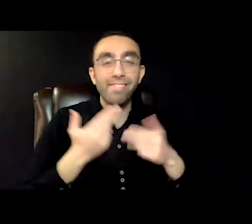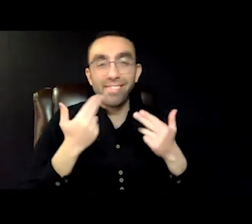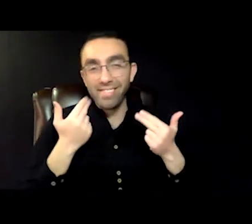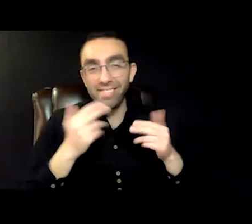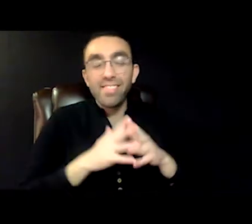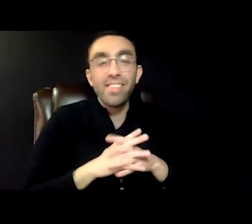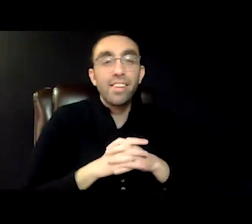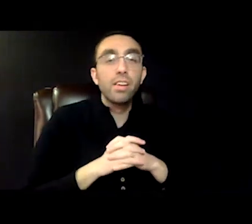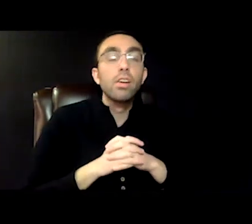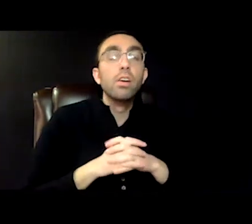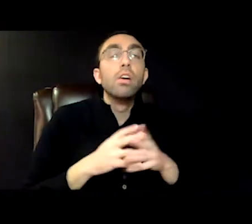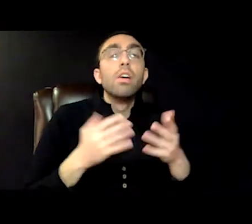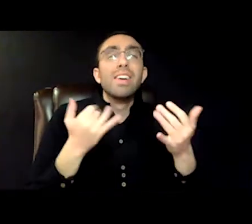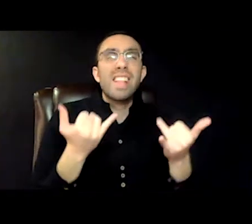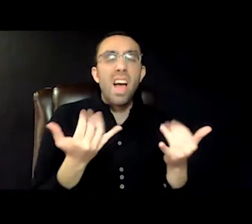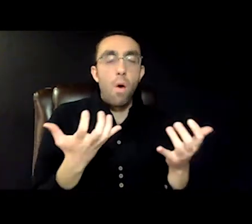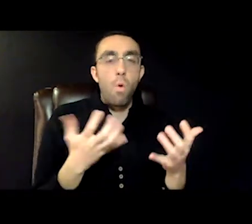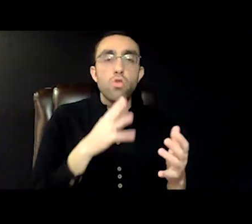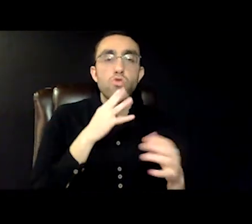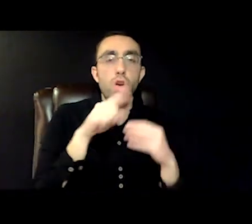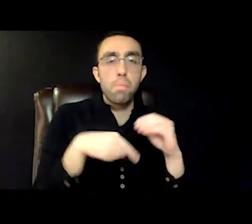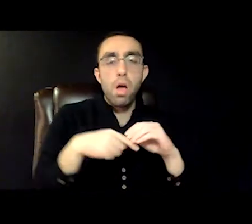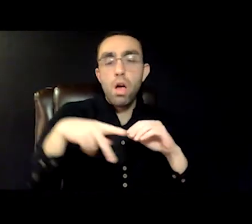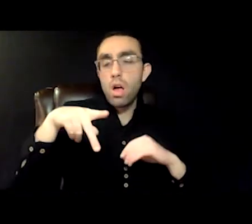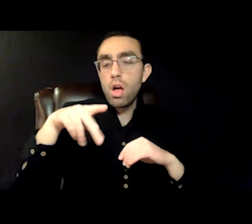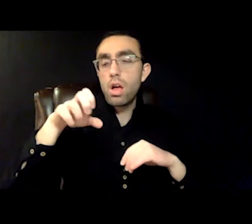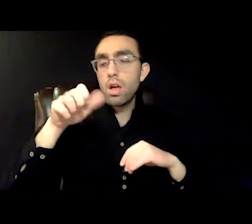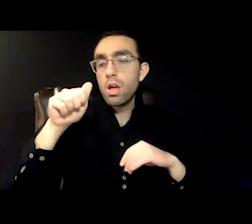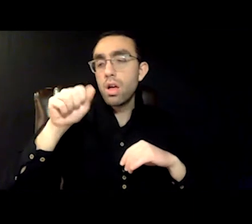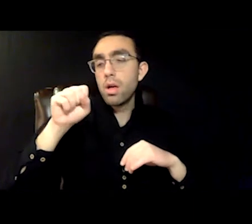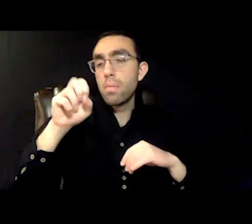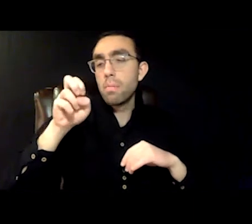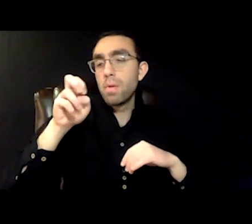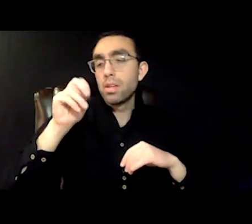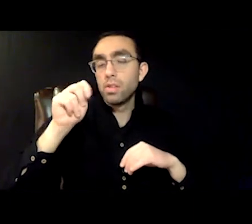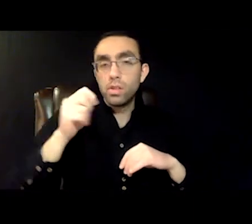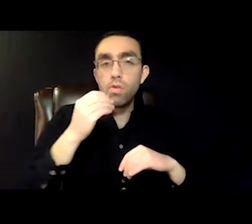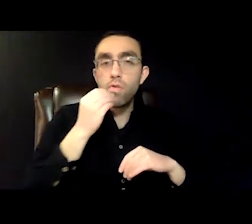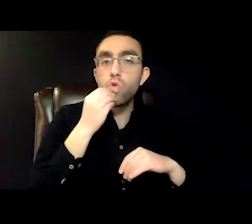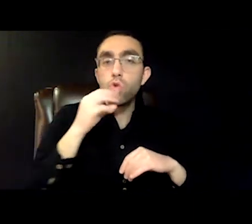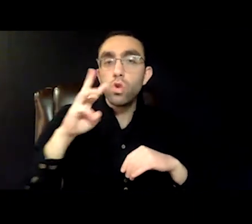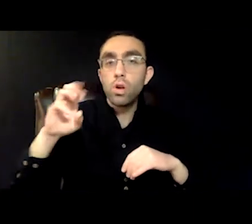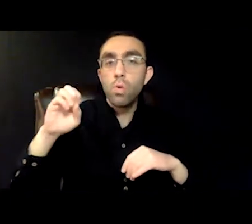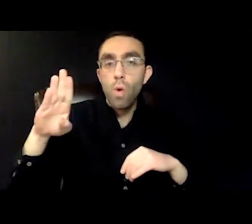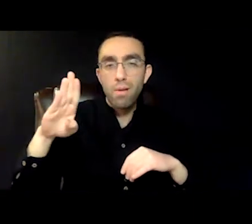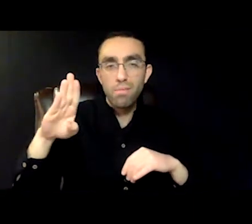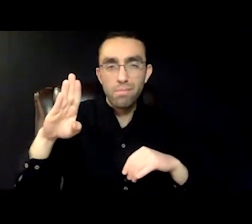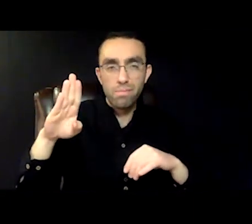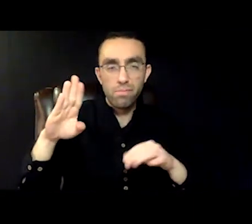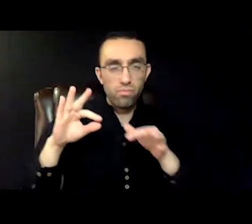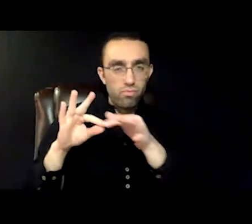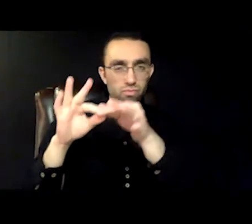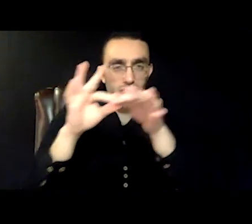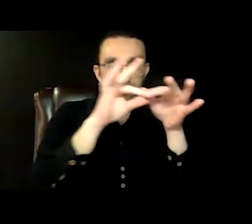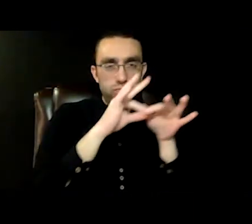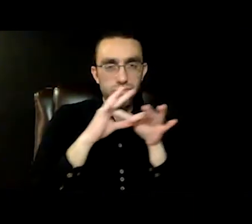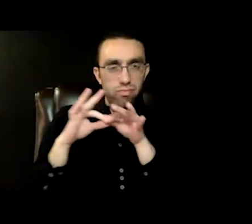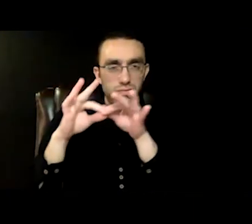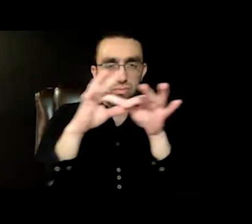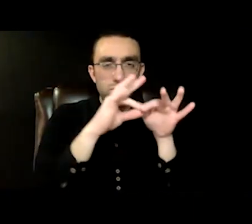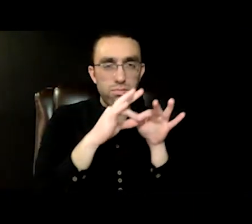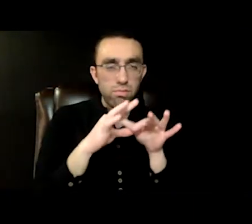I wanna talk about the peasant food web, because we think of this concept of living in a food chain. We don't live in a food chain, we're food